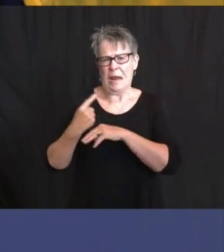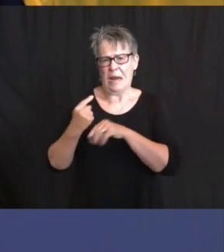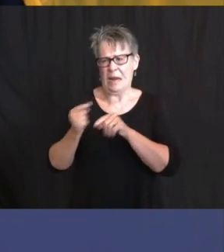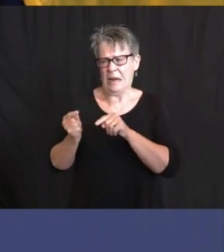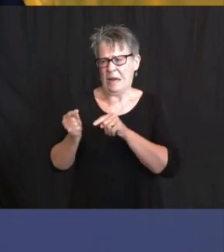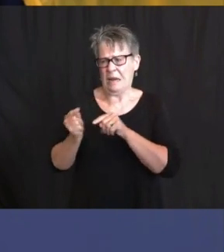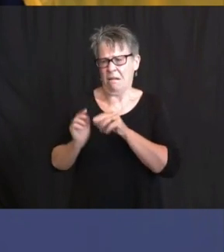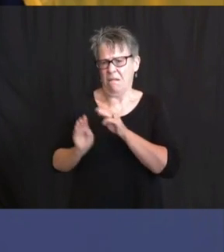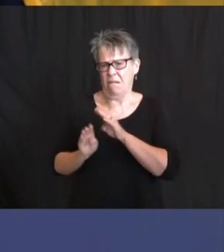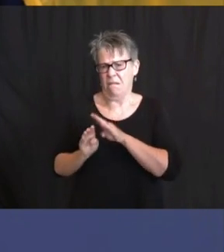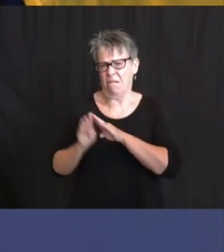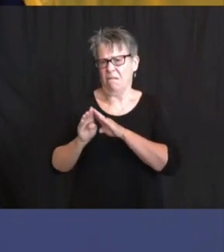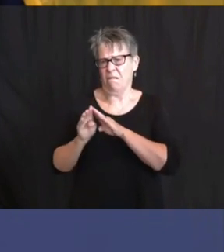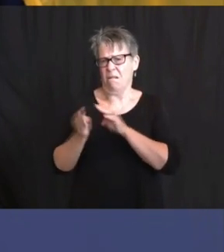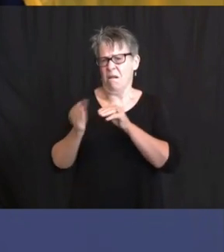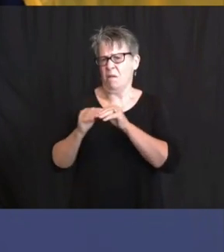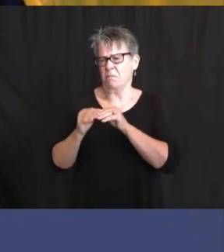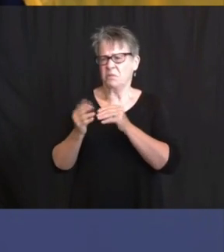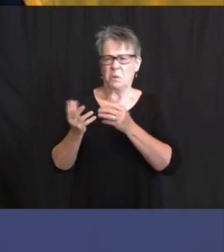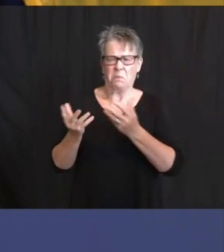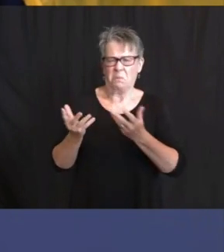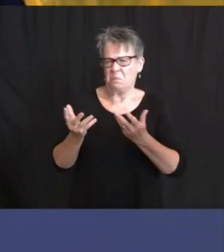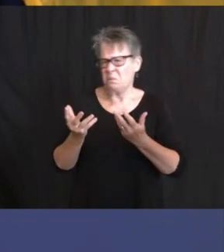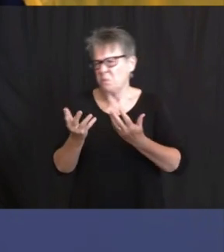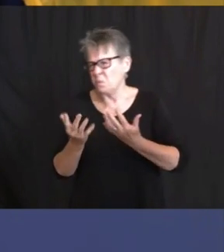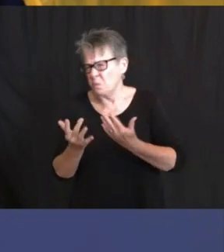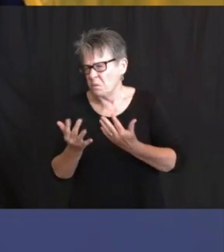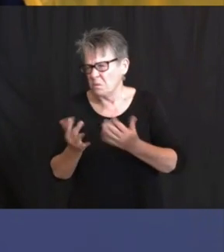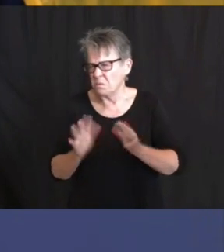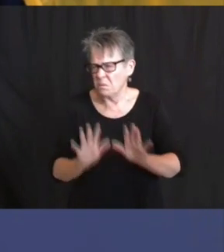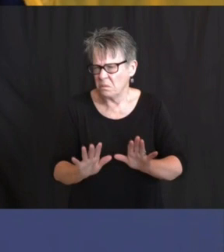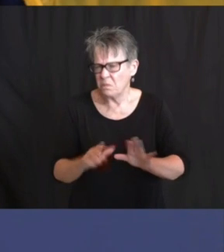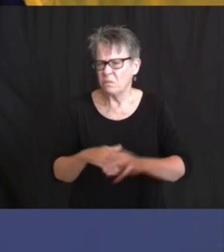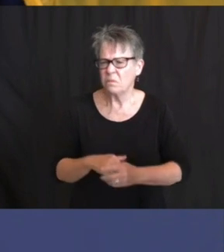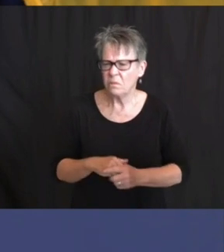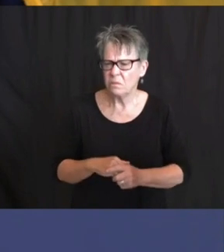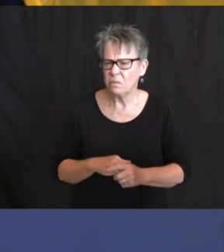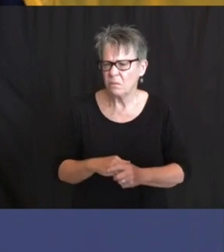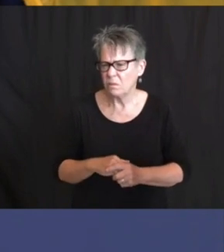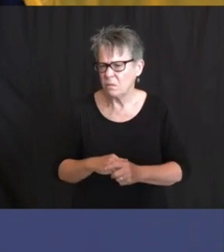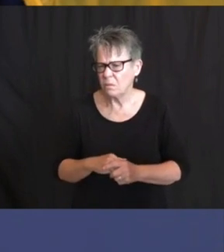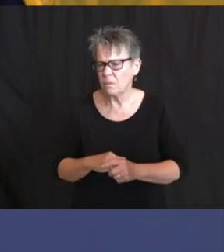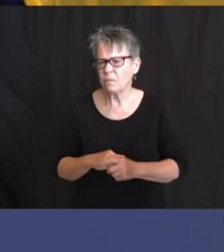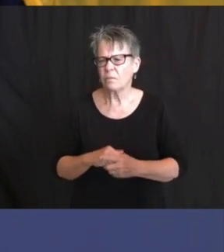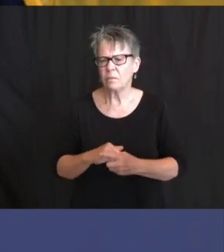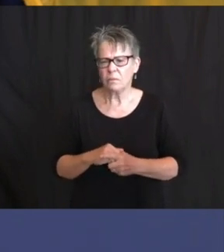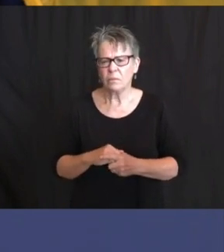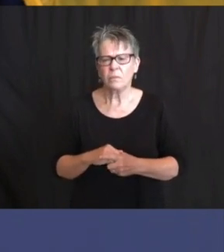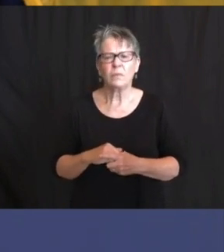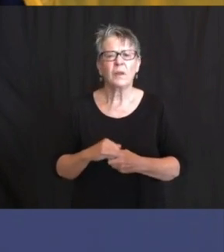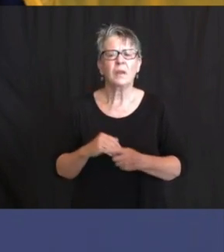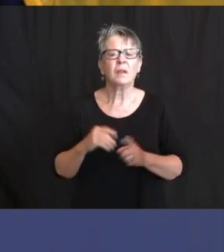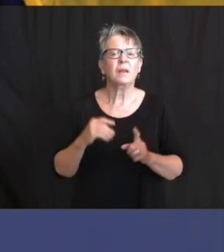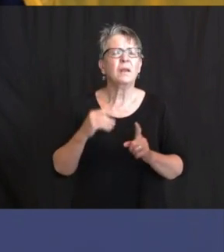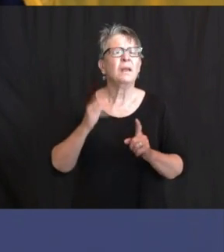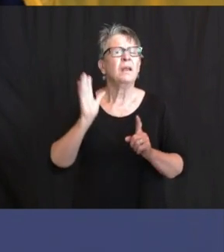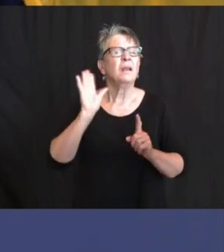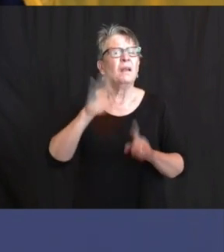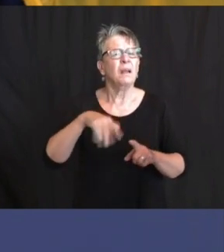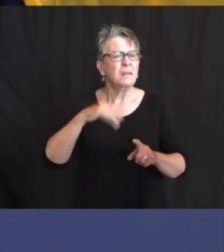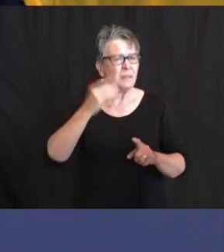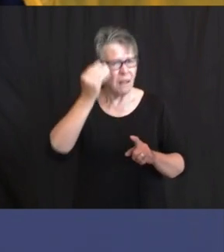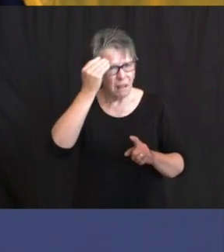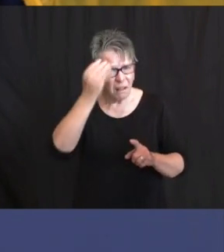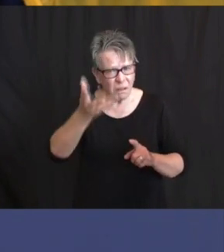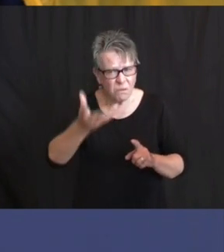to we came into direct sustained contact with someone who turned out to be positive, which led